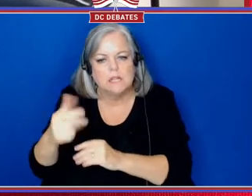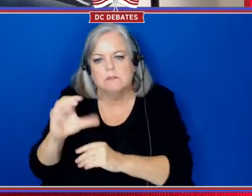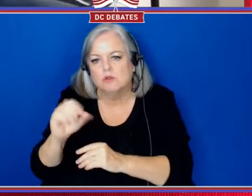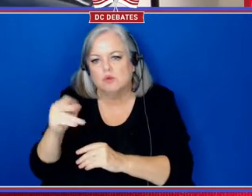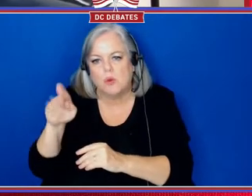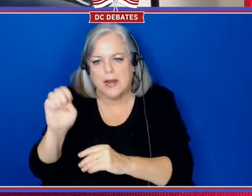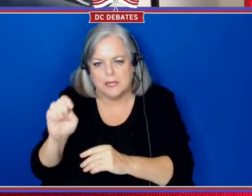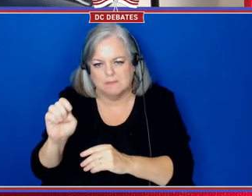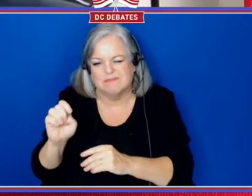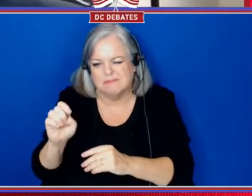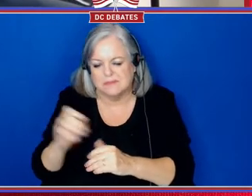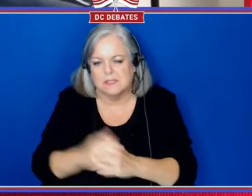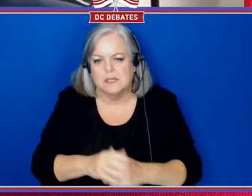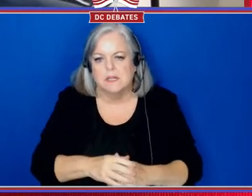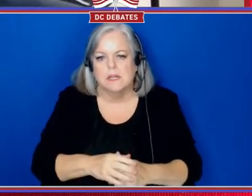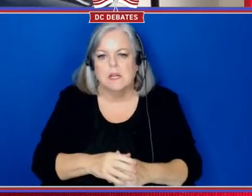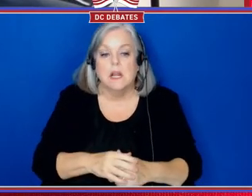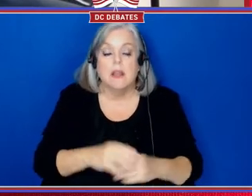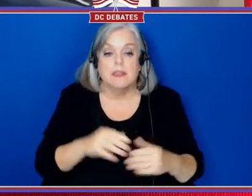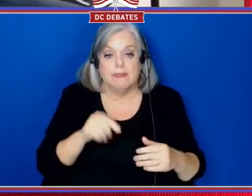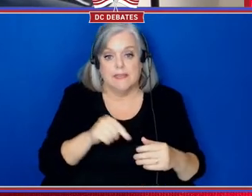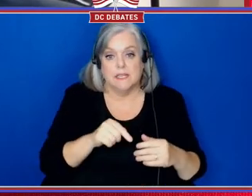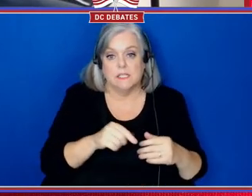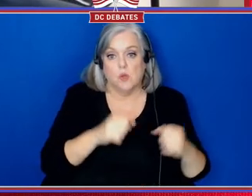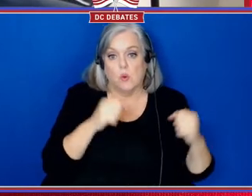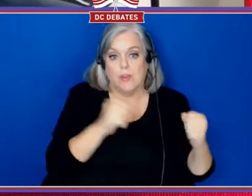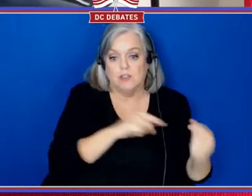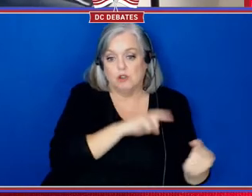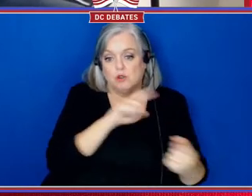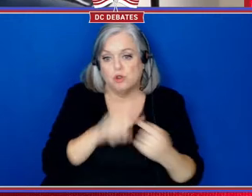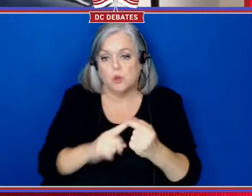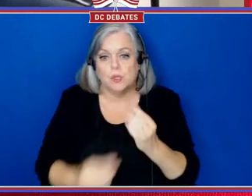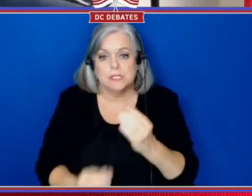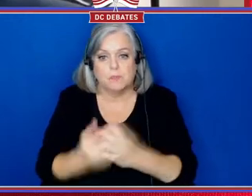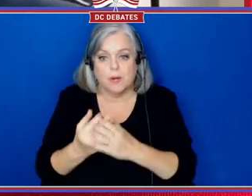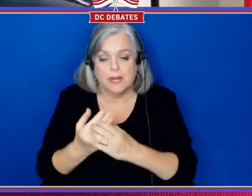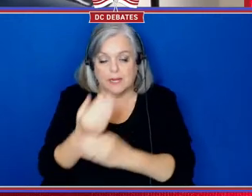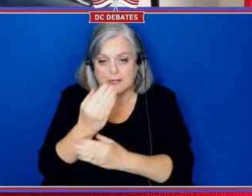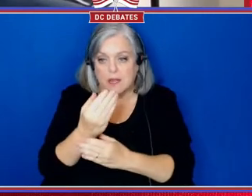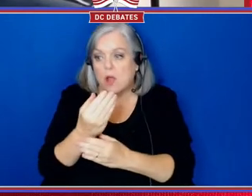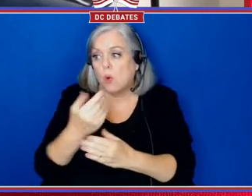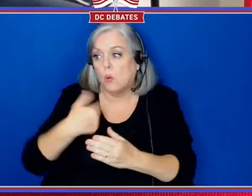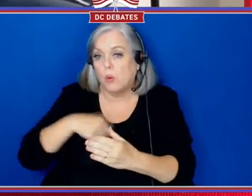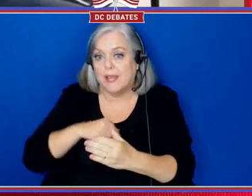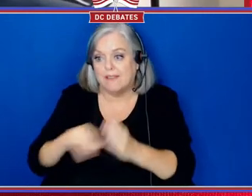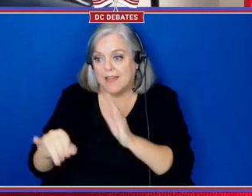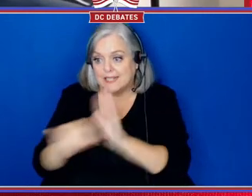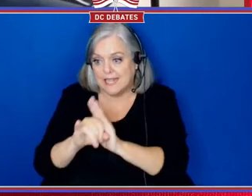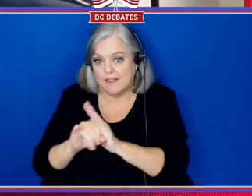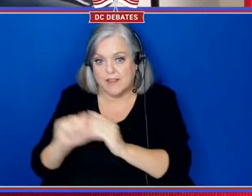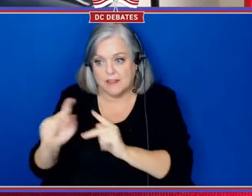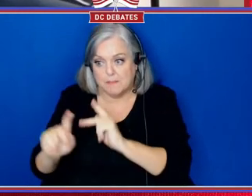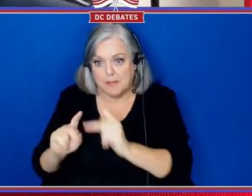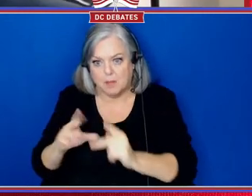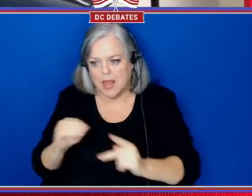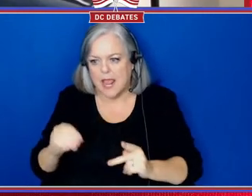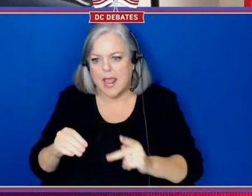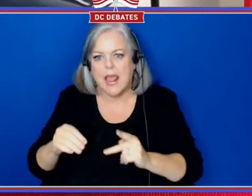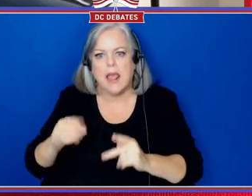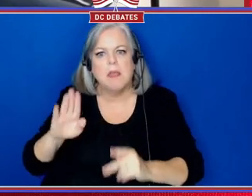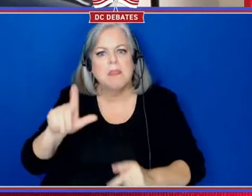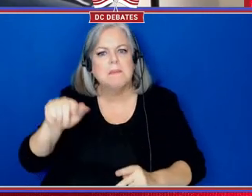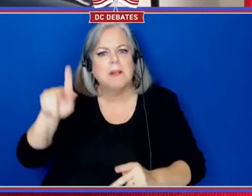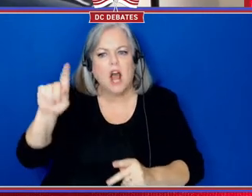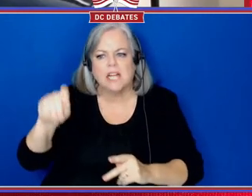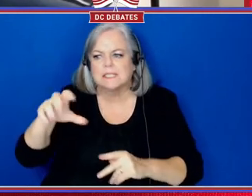This winter into spring, we have identified the people and the blocks that we have been working on